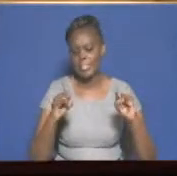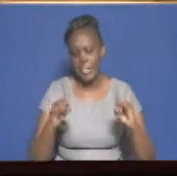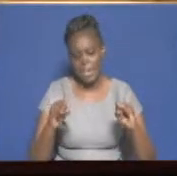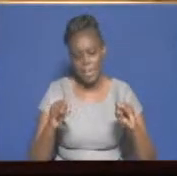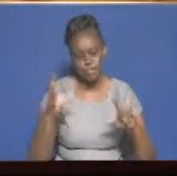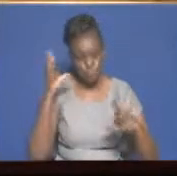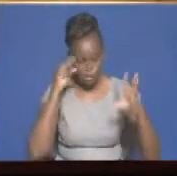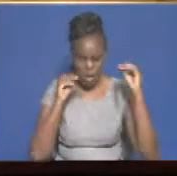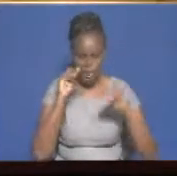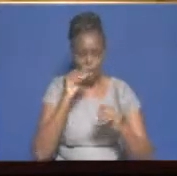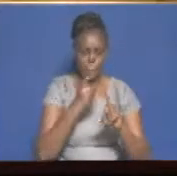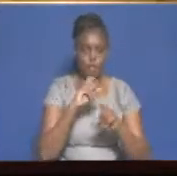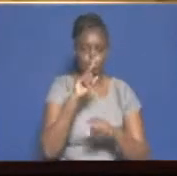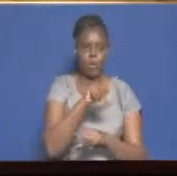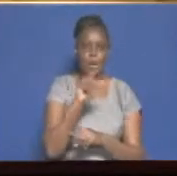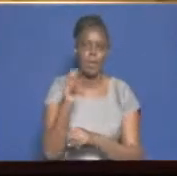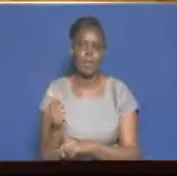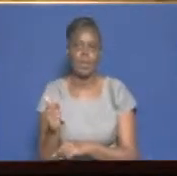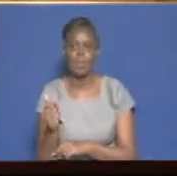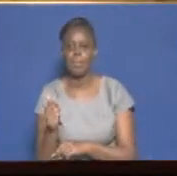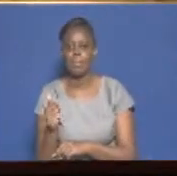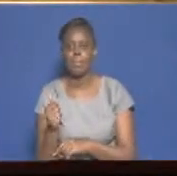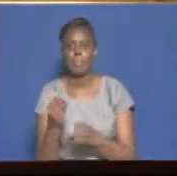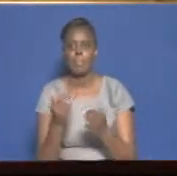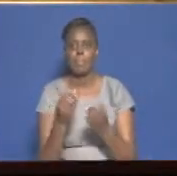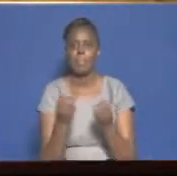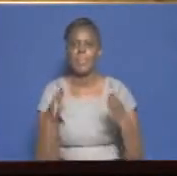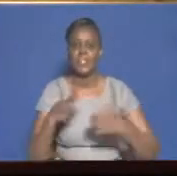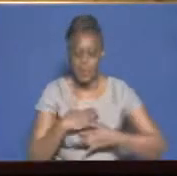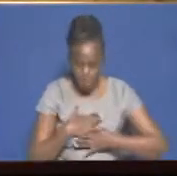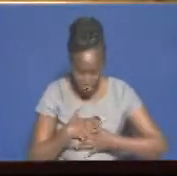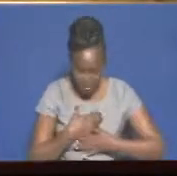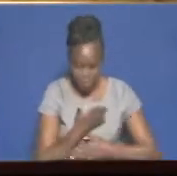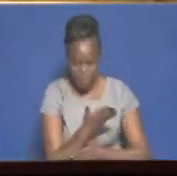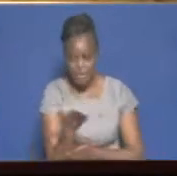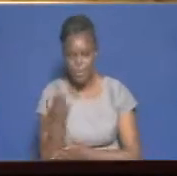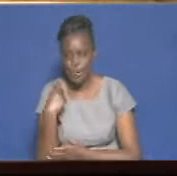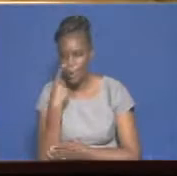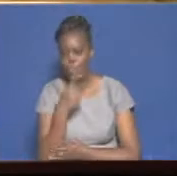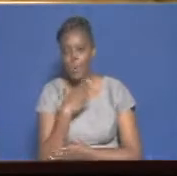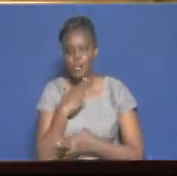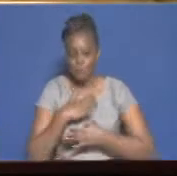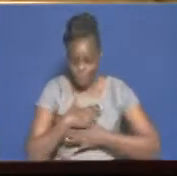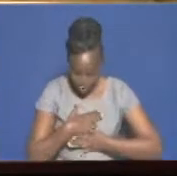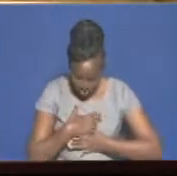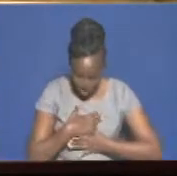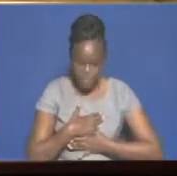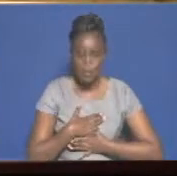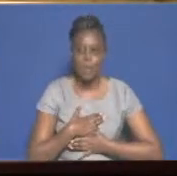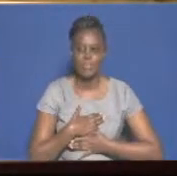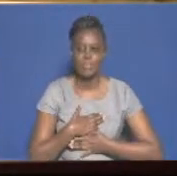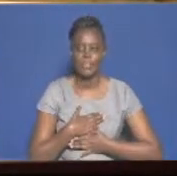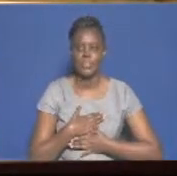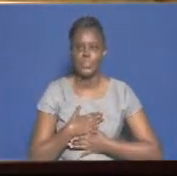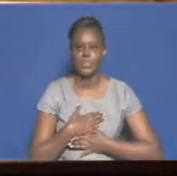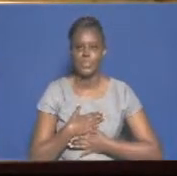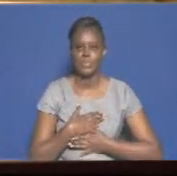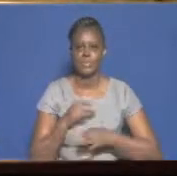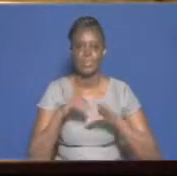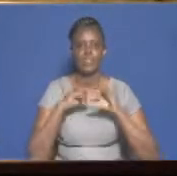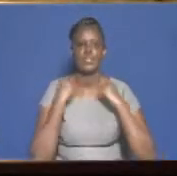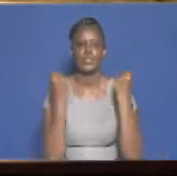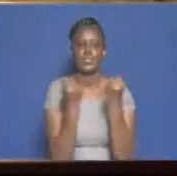another, including those others, those many honorables out there who want to honor themselves before they are honored by the